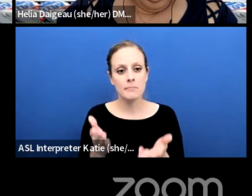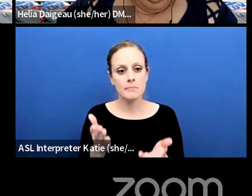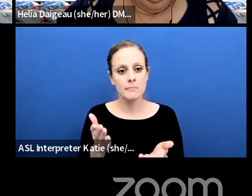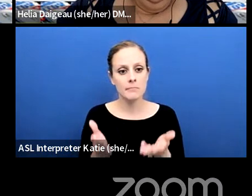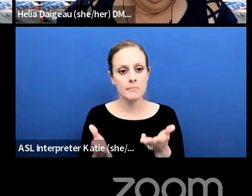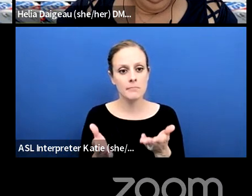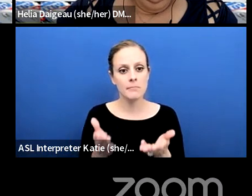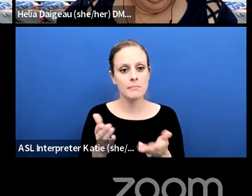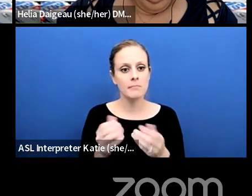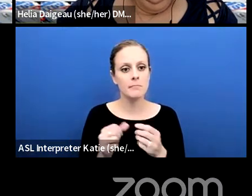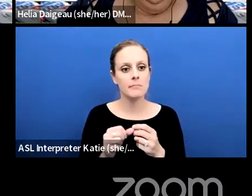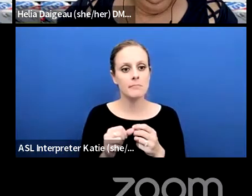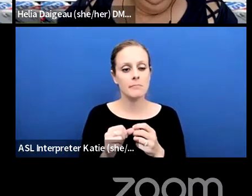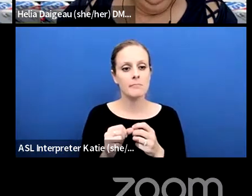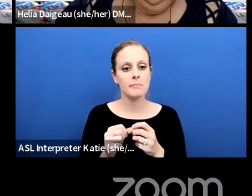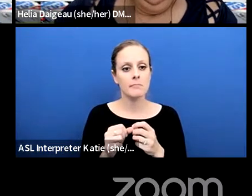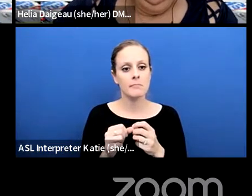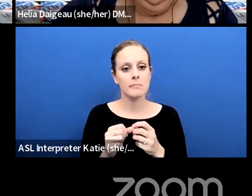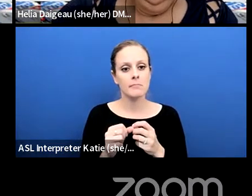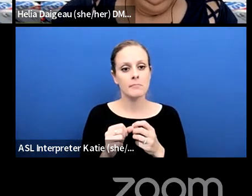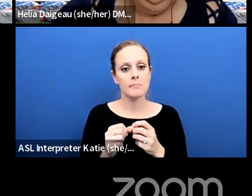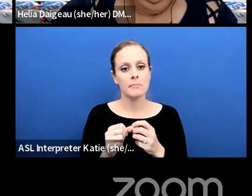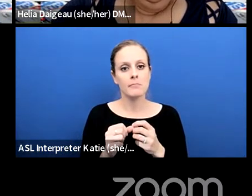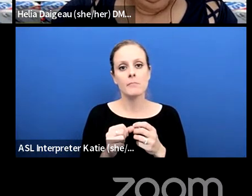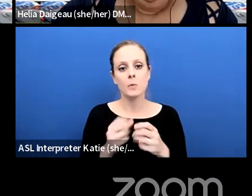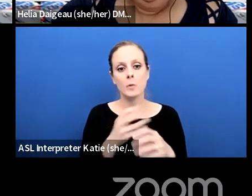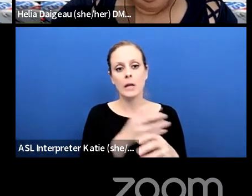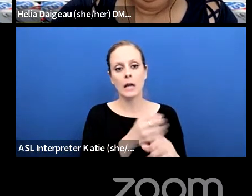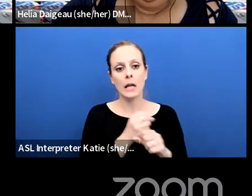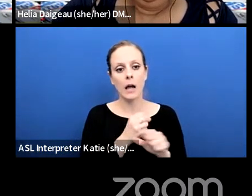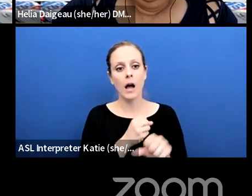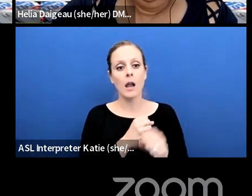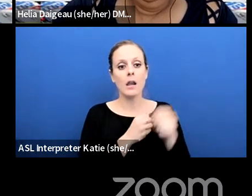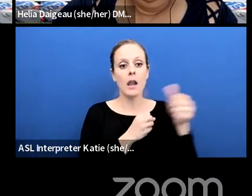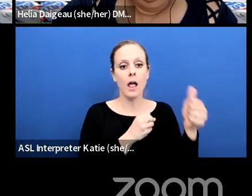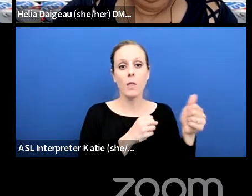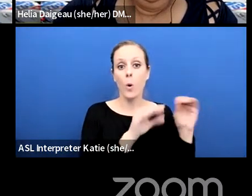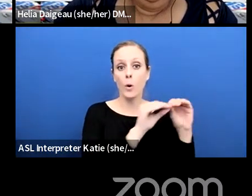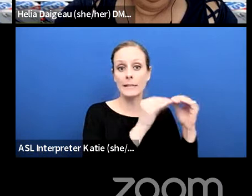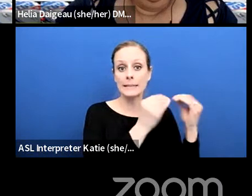you be a second voice, and that can help elevate